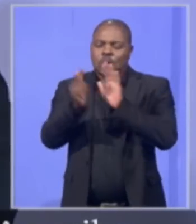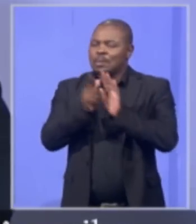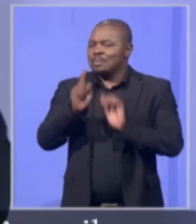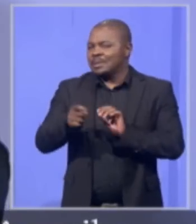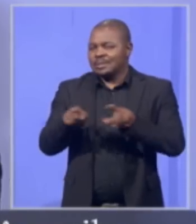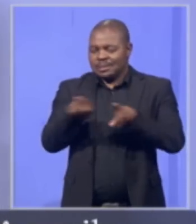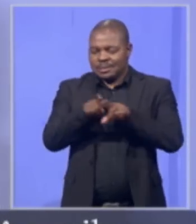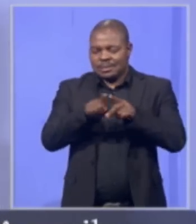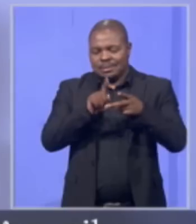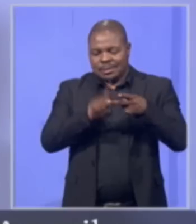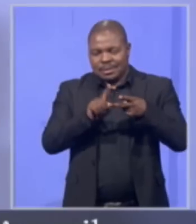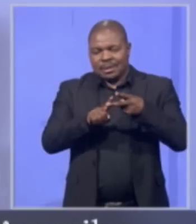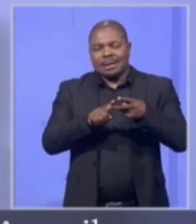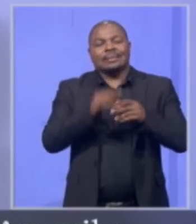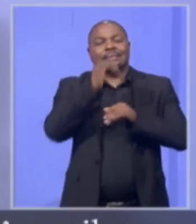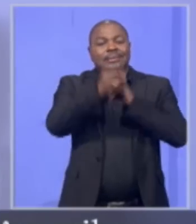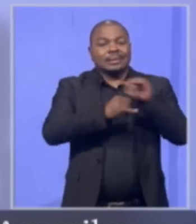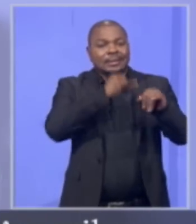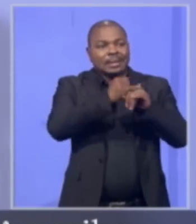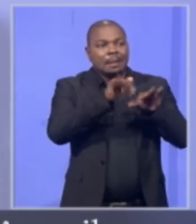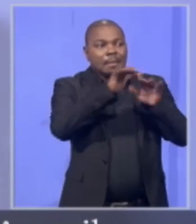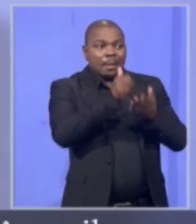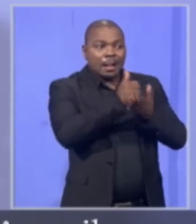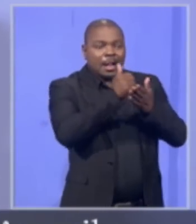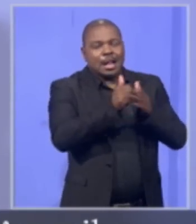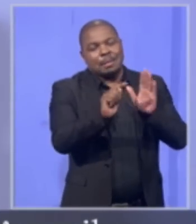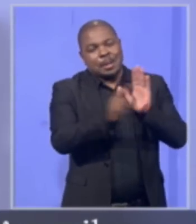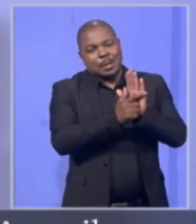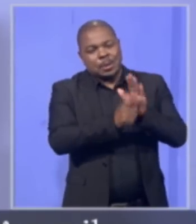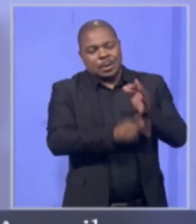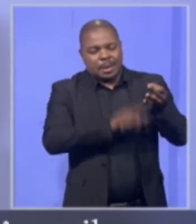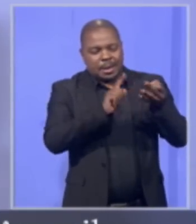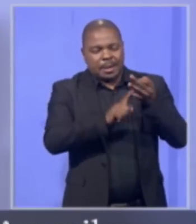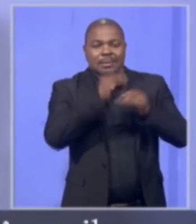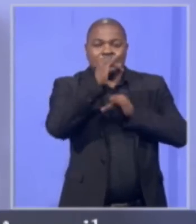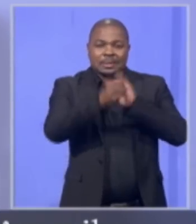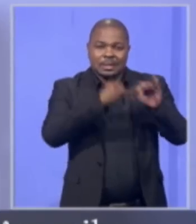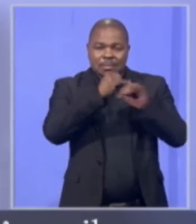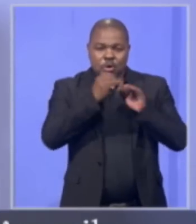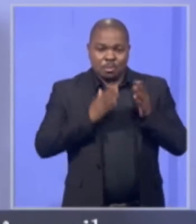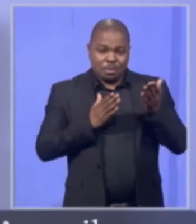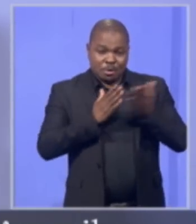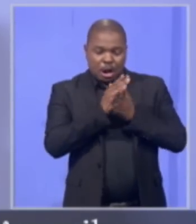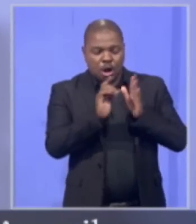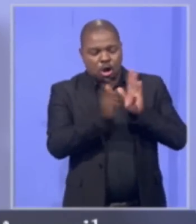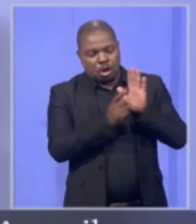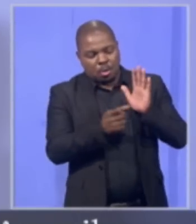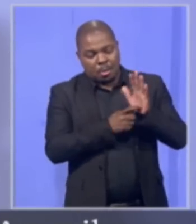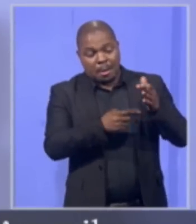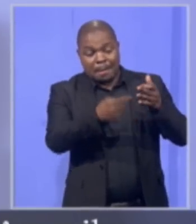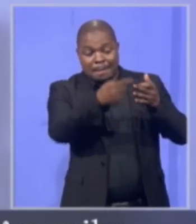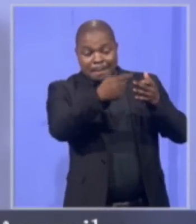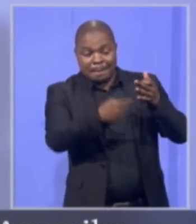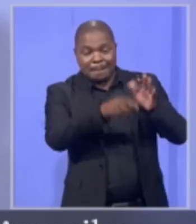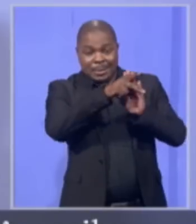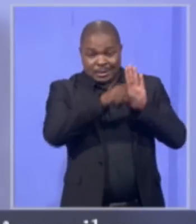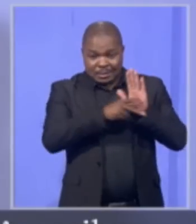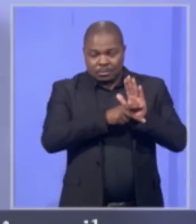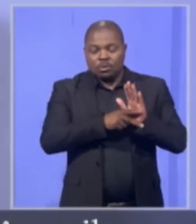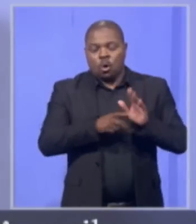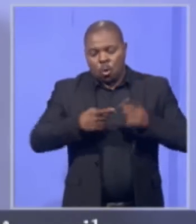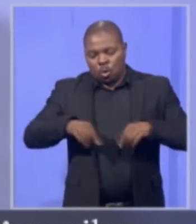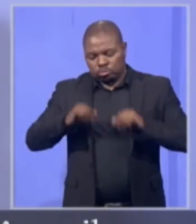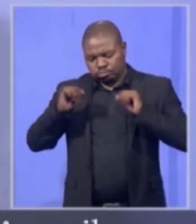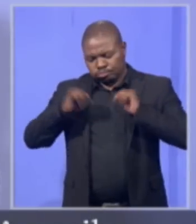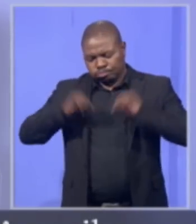including international humanitarian law and international human rights law. Guided by these principles, there was agreement to support